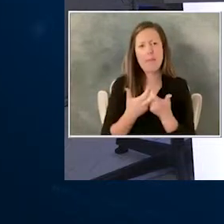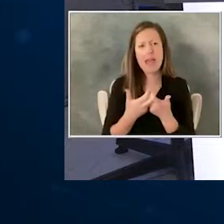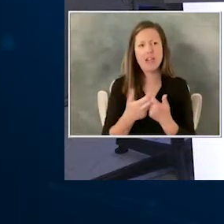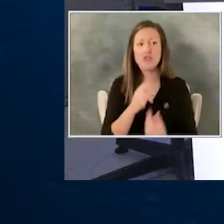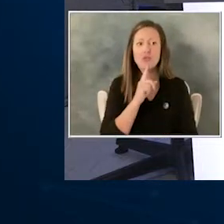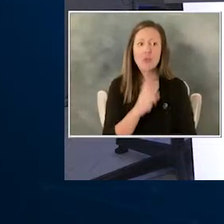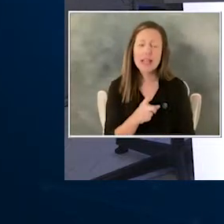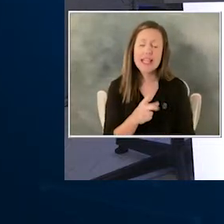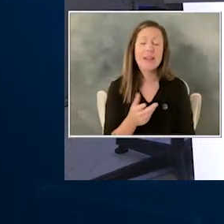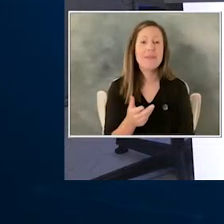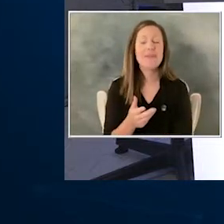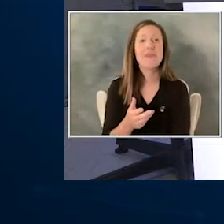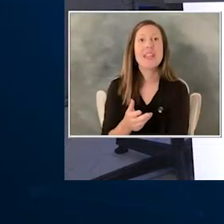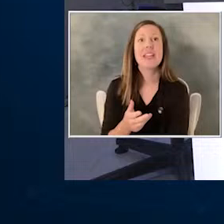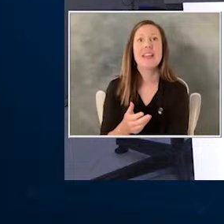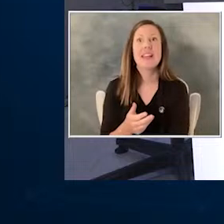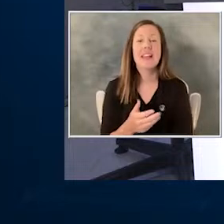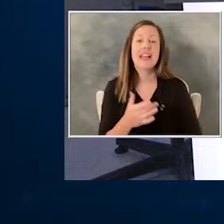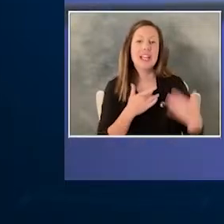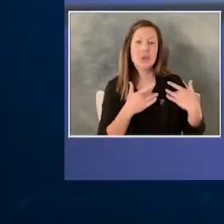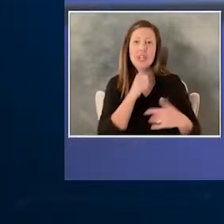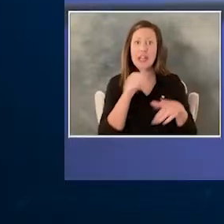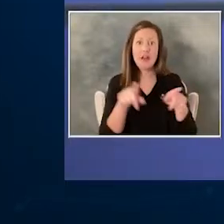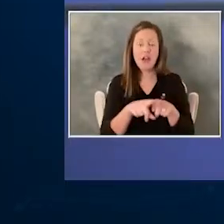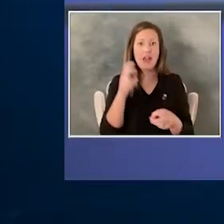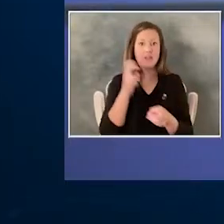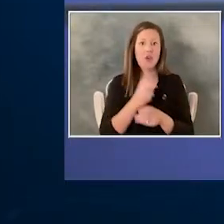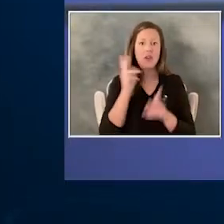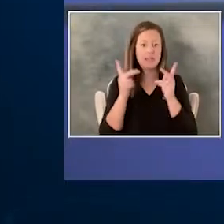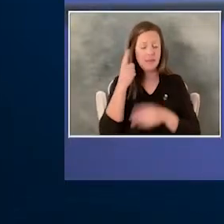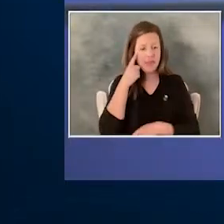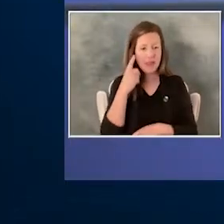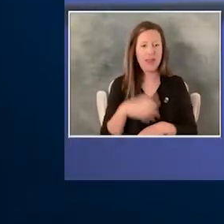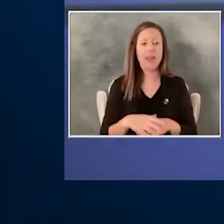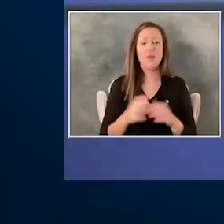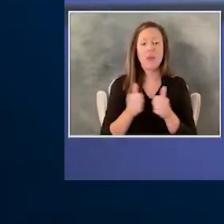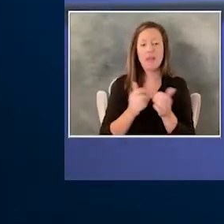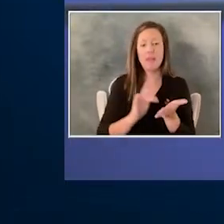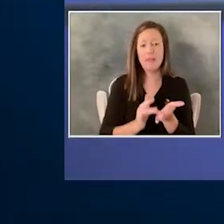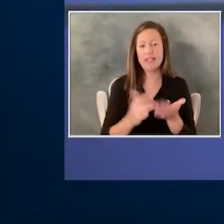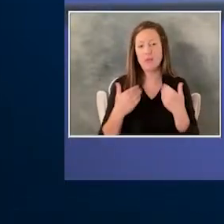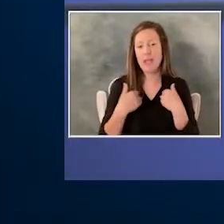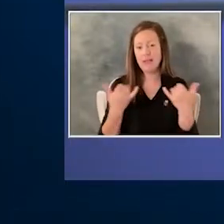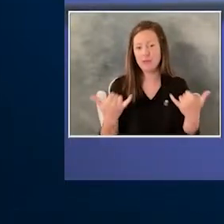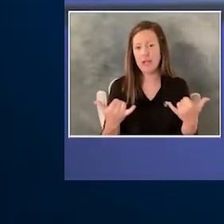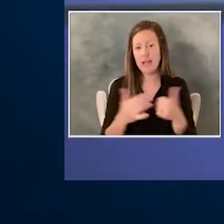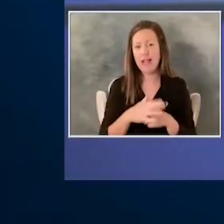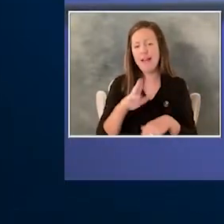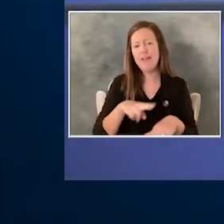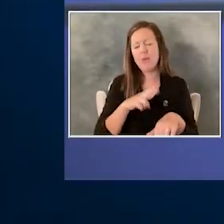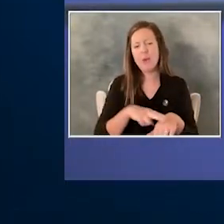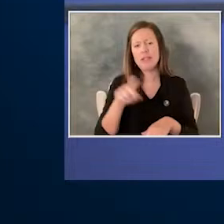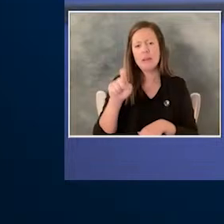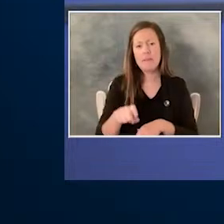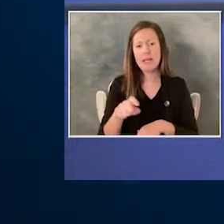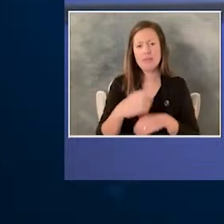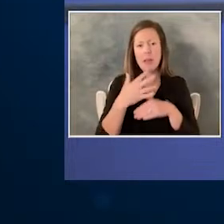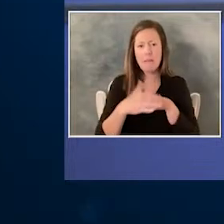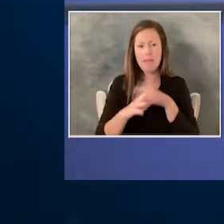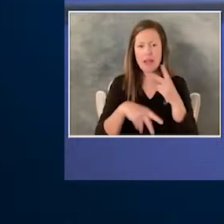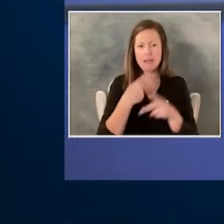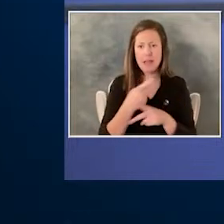hard usually as people think it is with the medications we have today. Of course, they have to be blood type